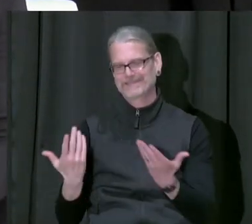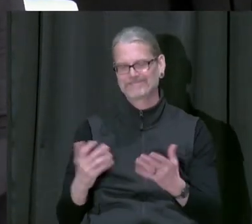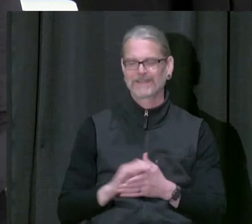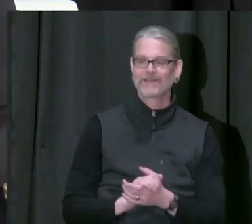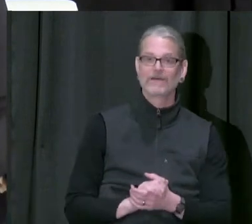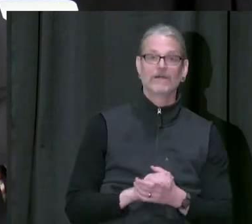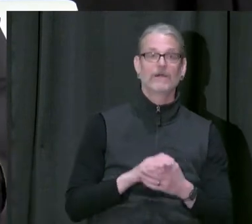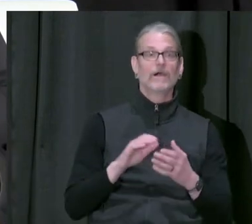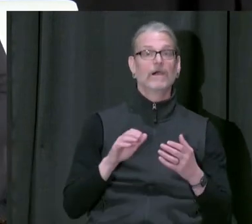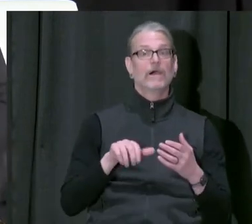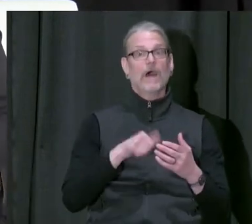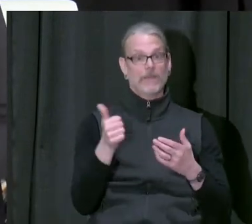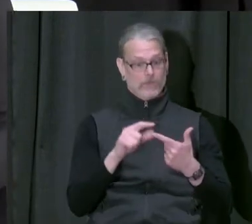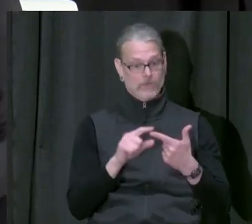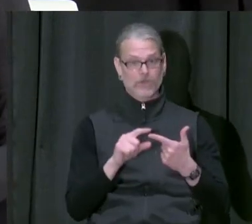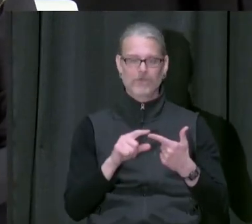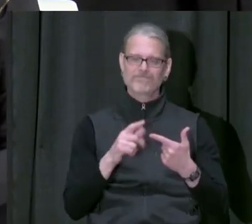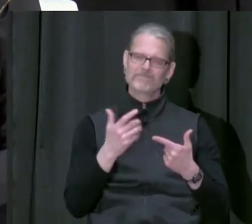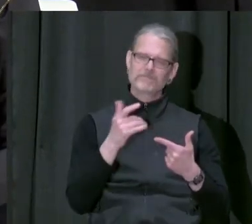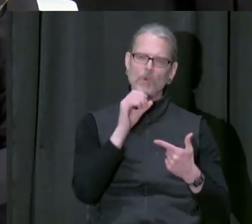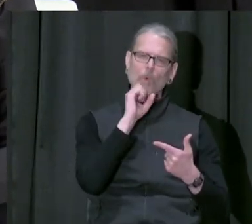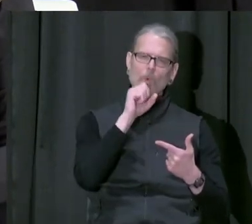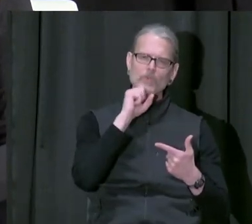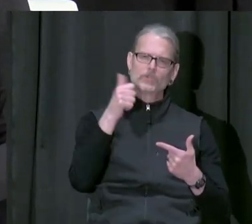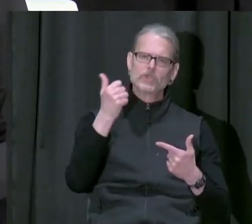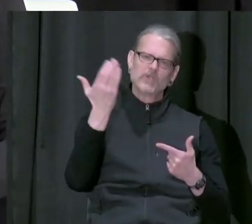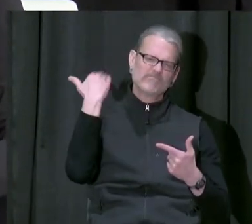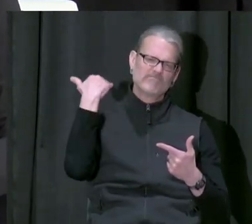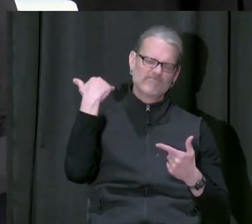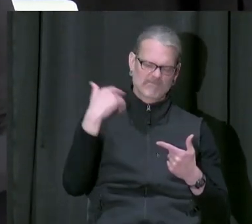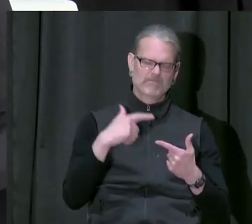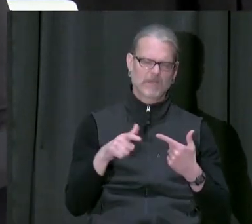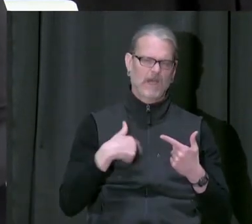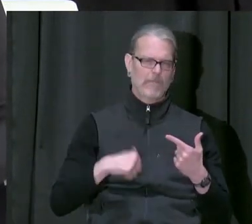it's a little bit older, but it's something that I am